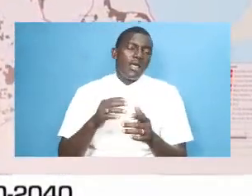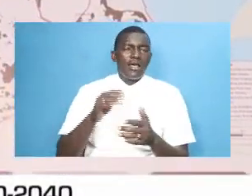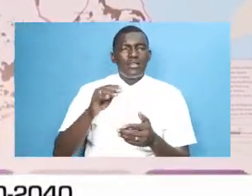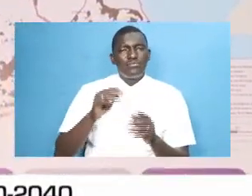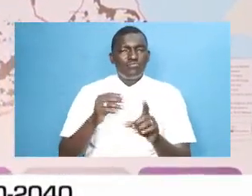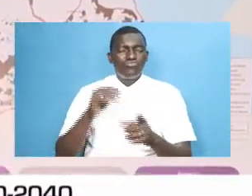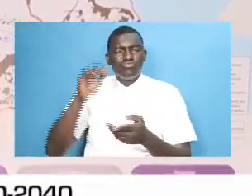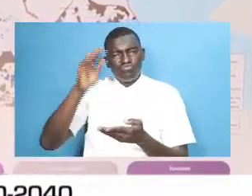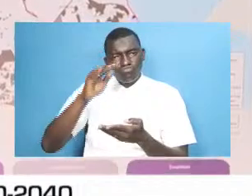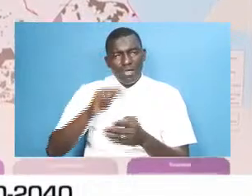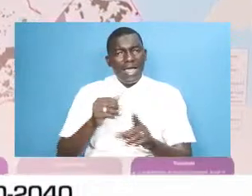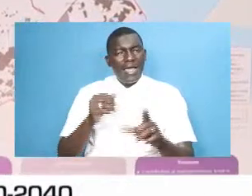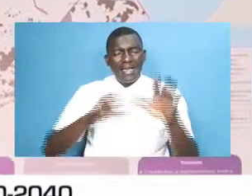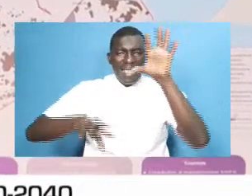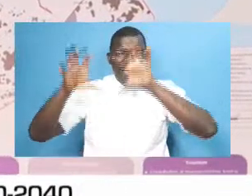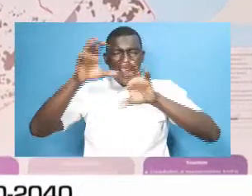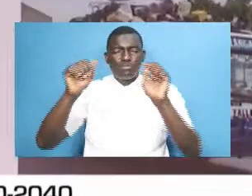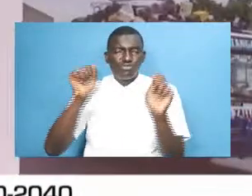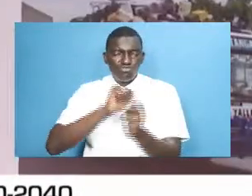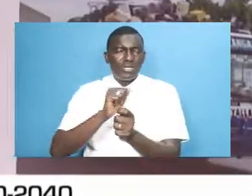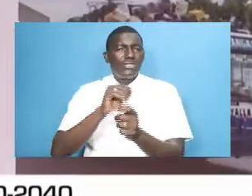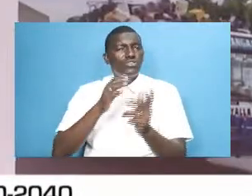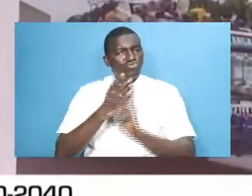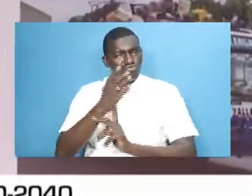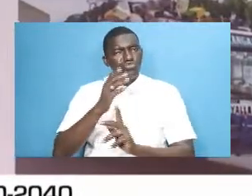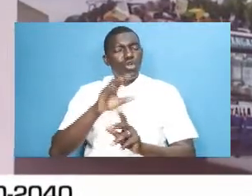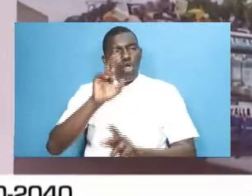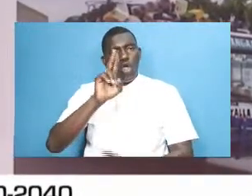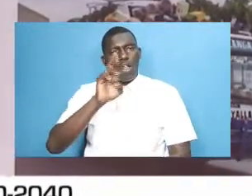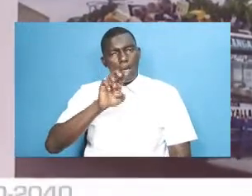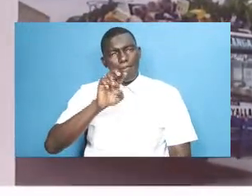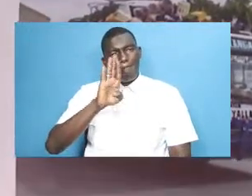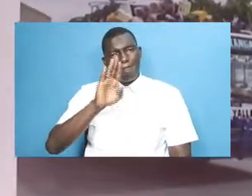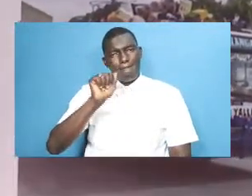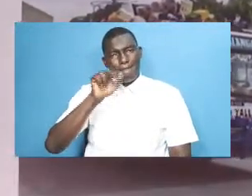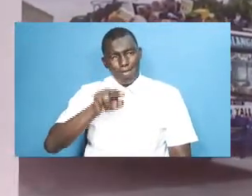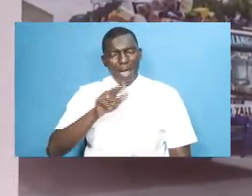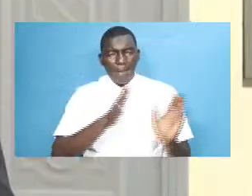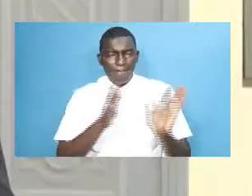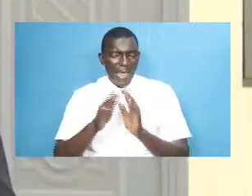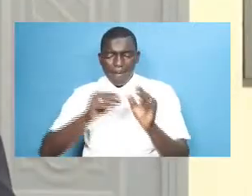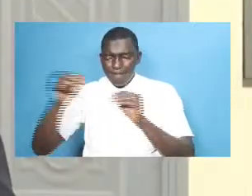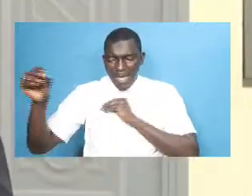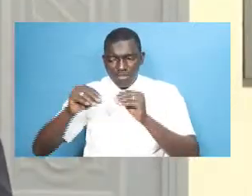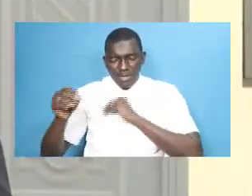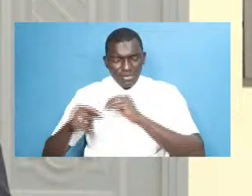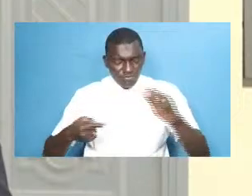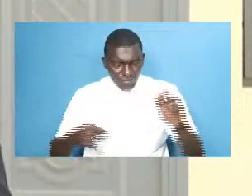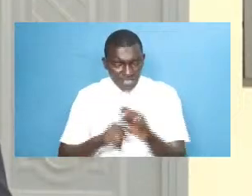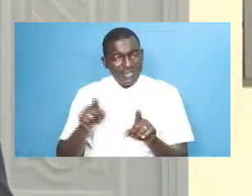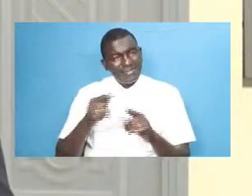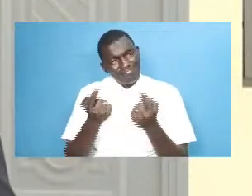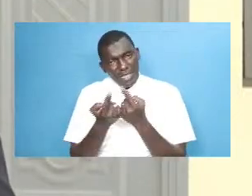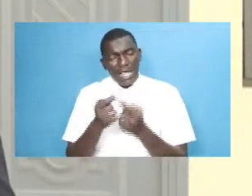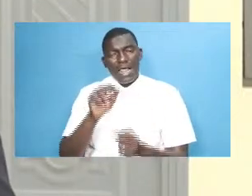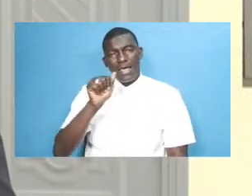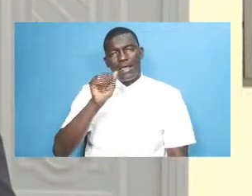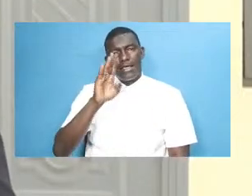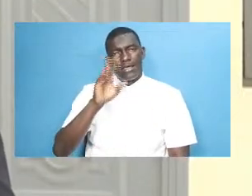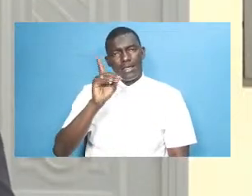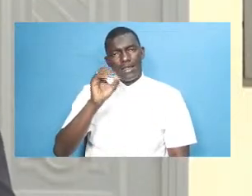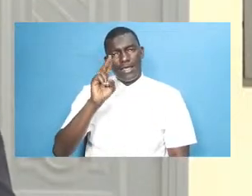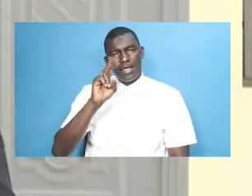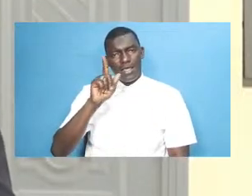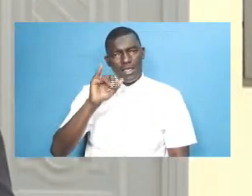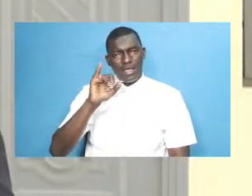change resilience through urban planning measures, infrastructure, and services development. Abdullahi Jame, Program Manager